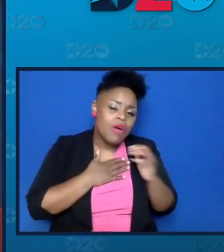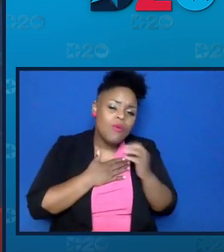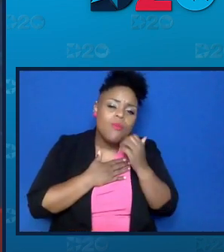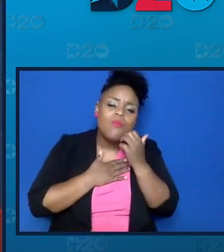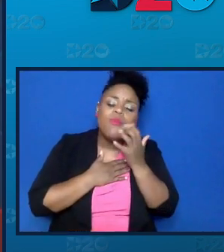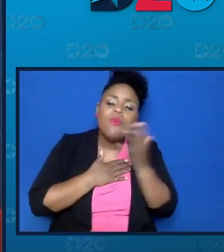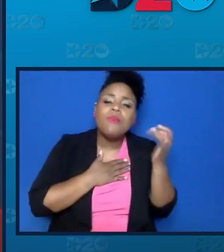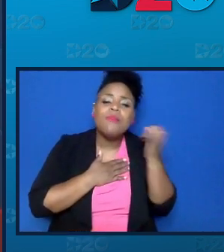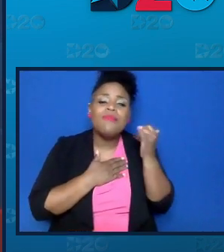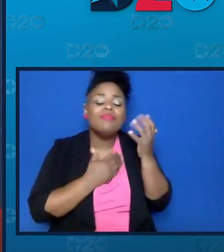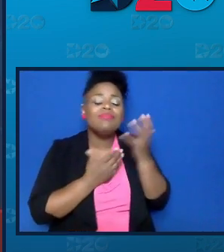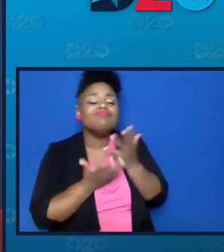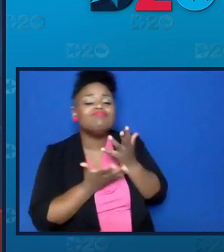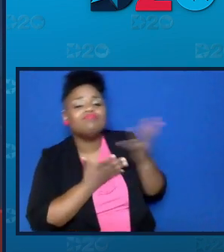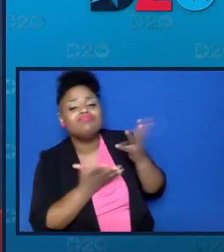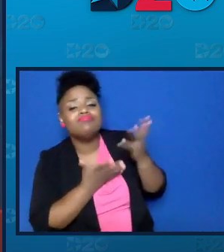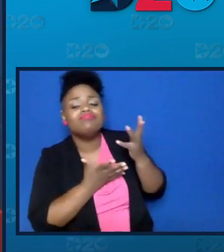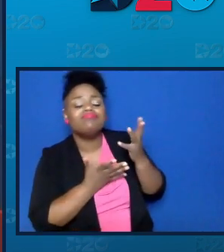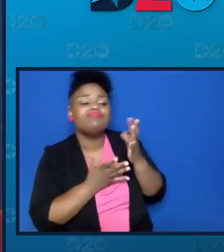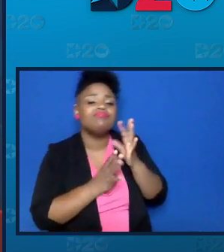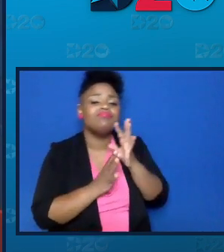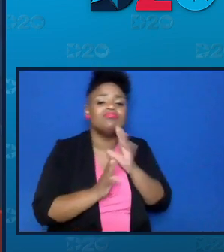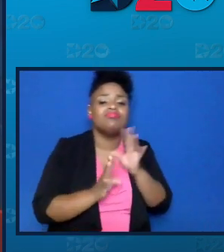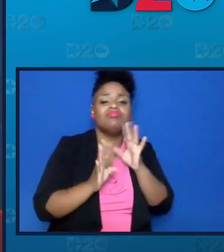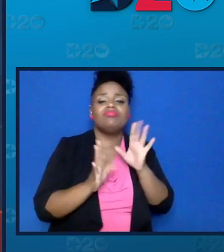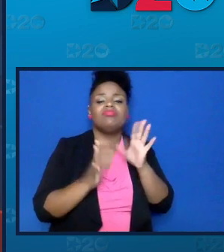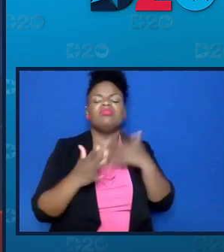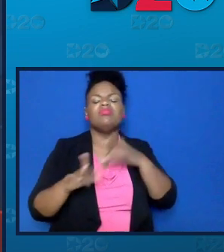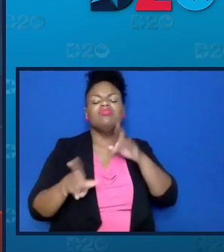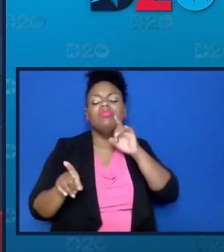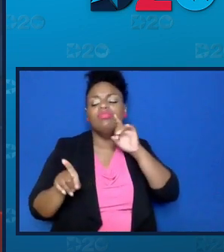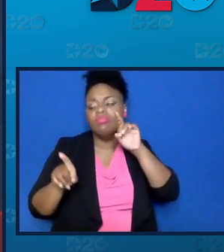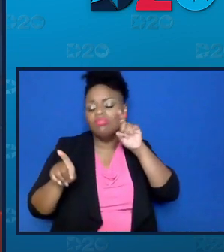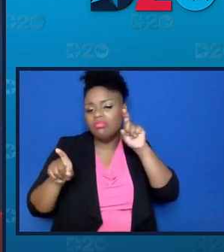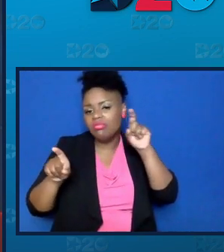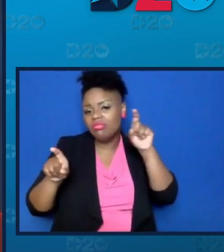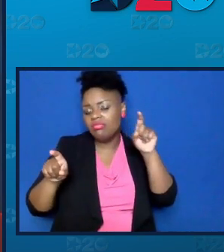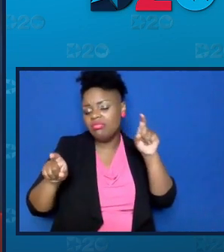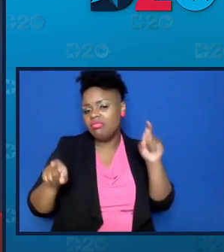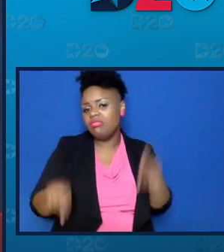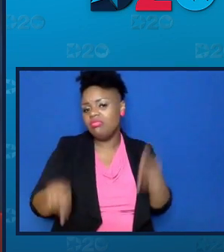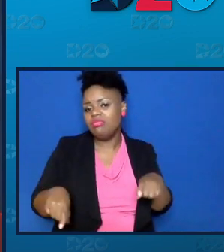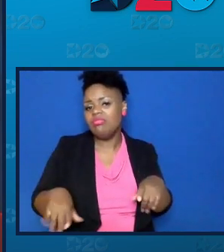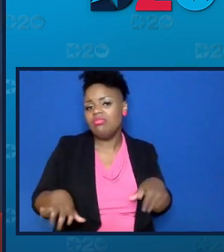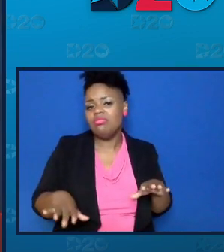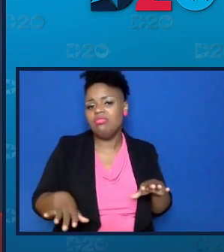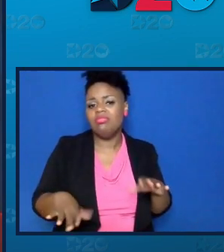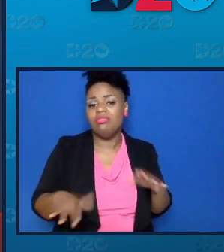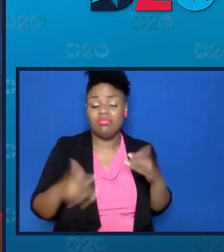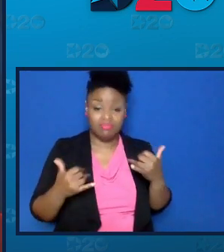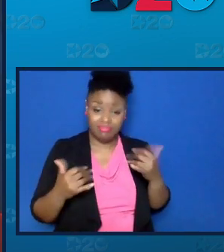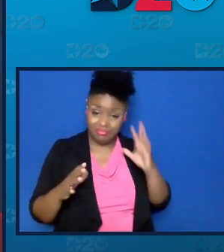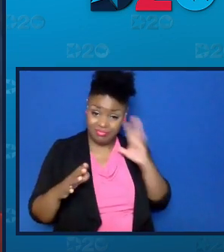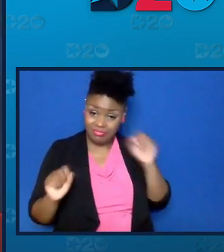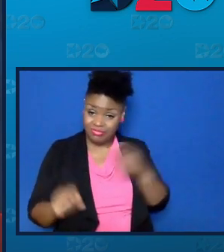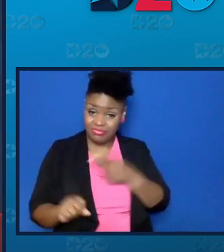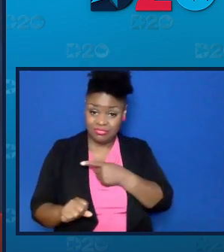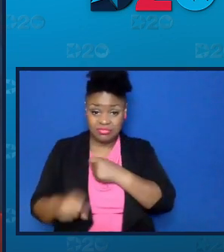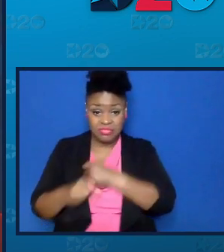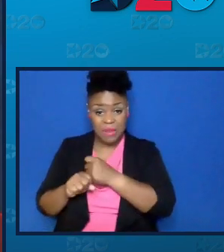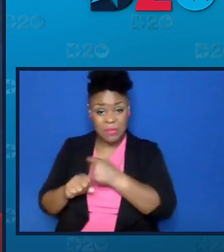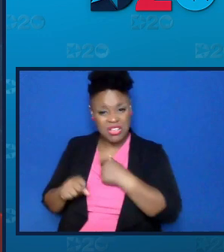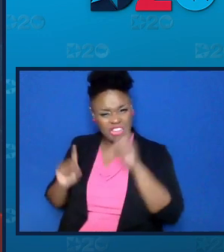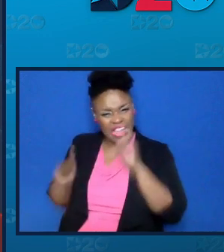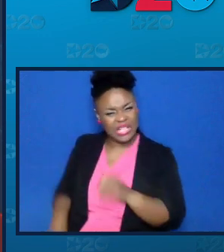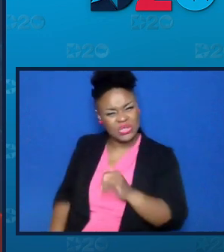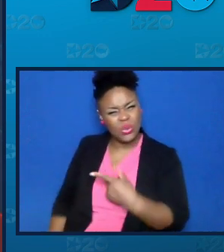man, I gotta say, it made me cry. Our current president has made me cry too, but it's never had anything